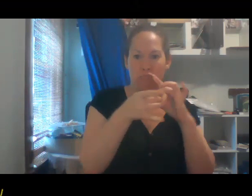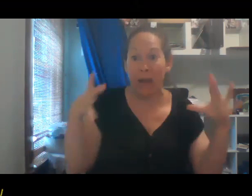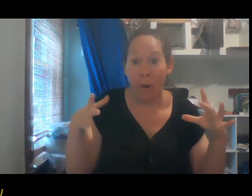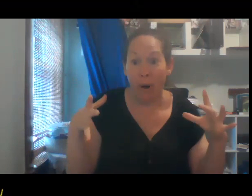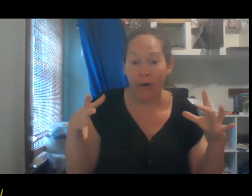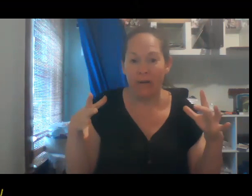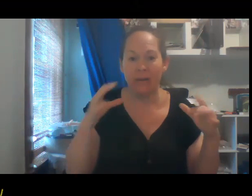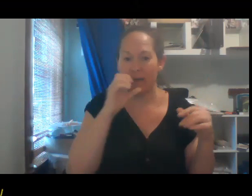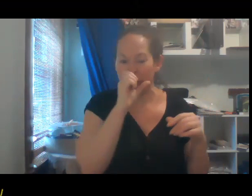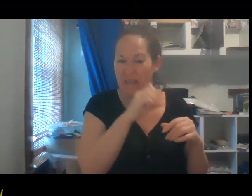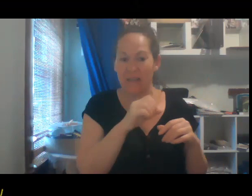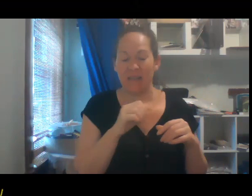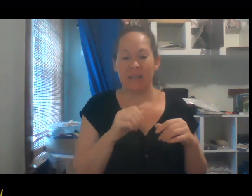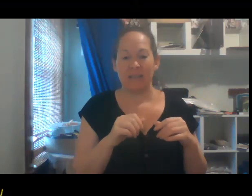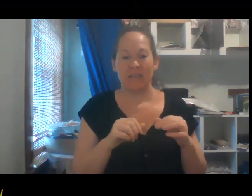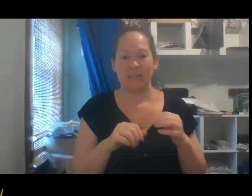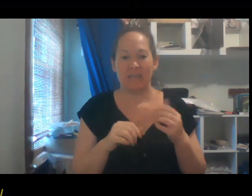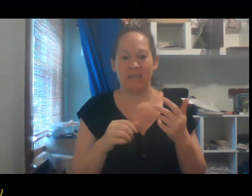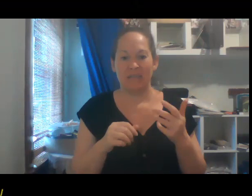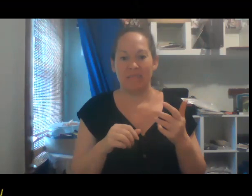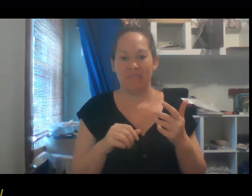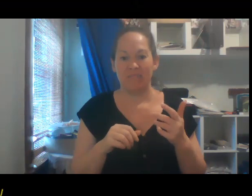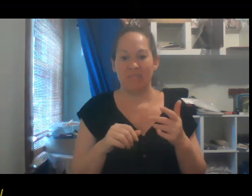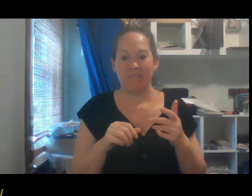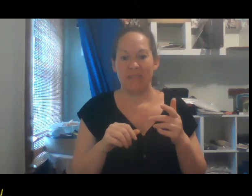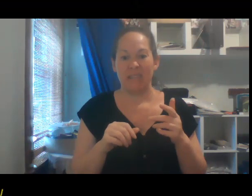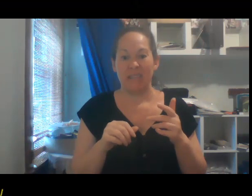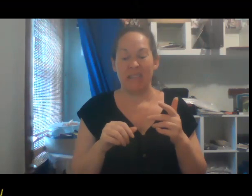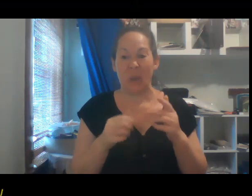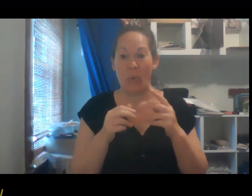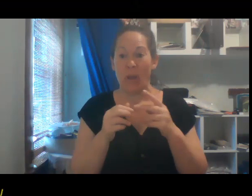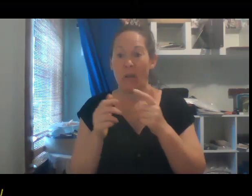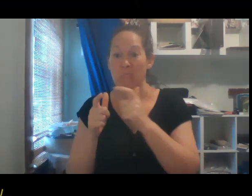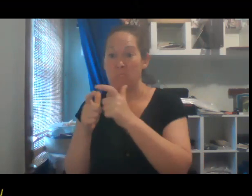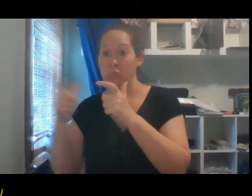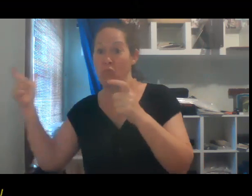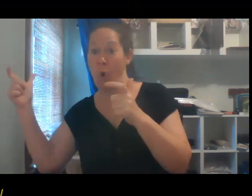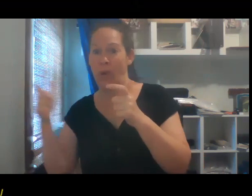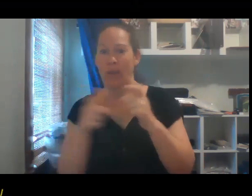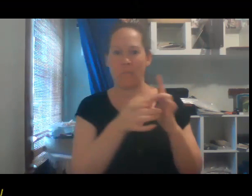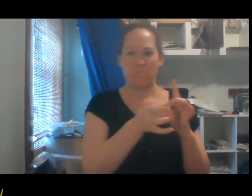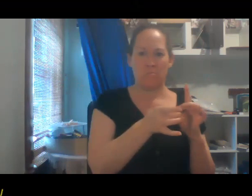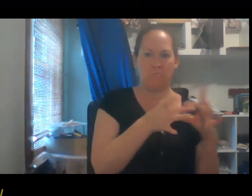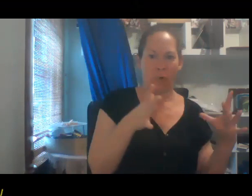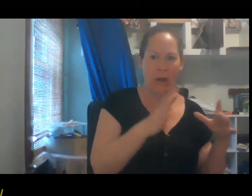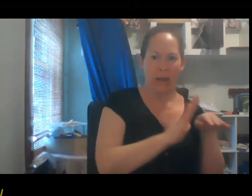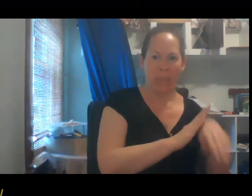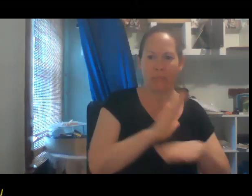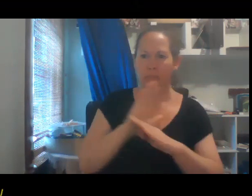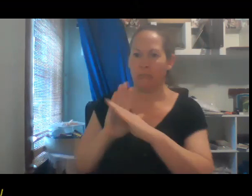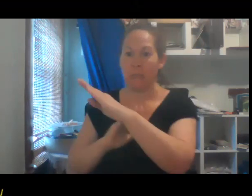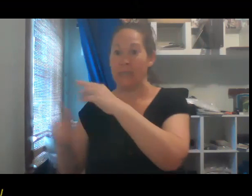with one equation. And the only difference between the breaking apart and the population growing is the